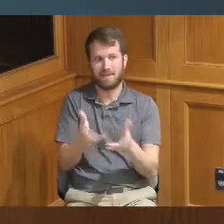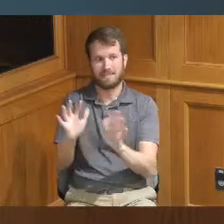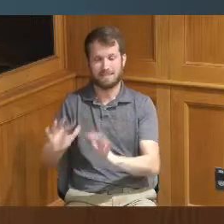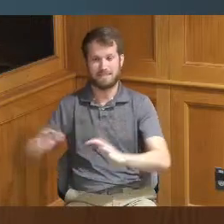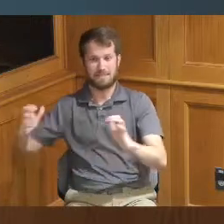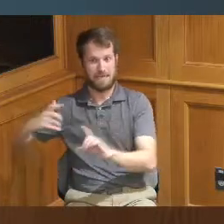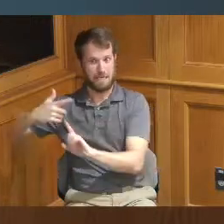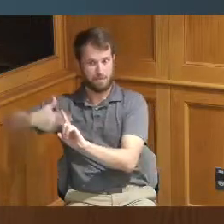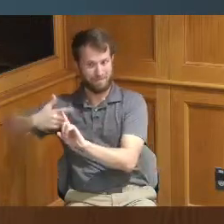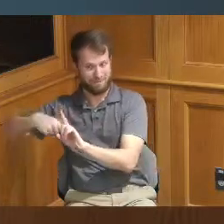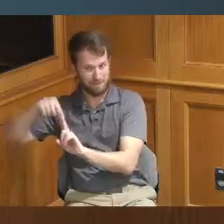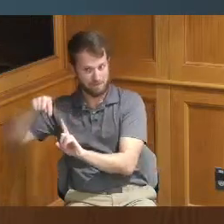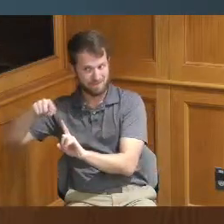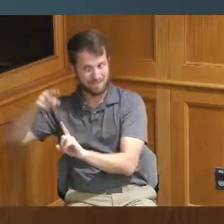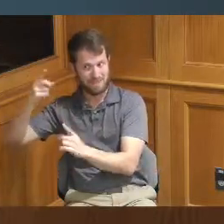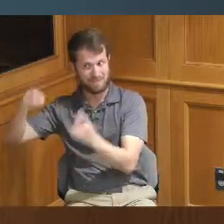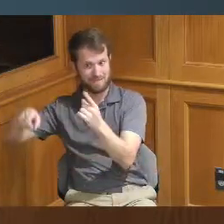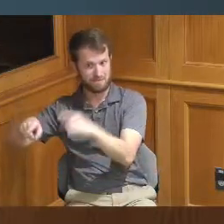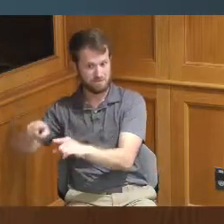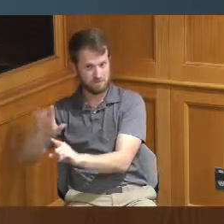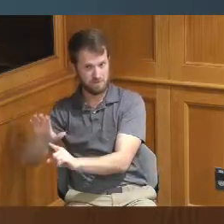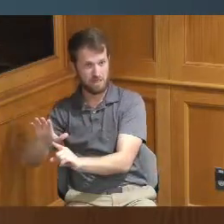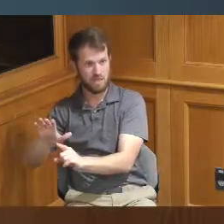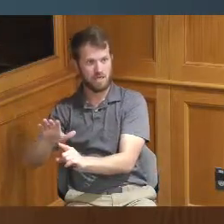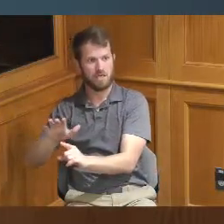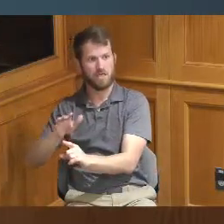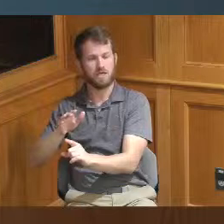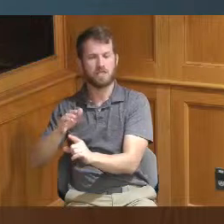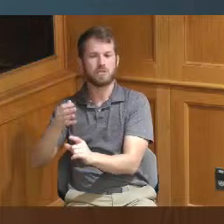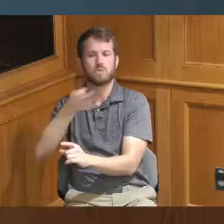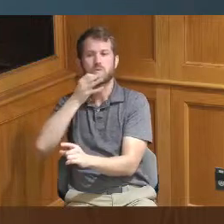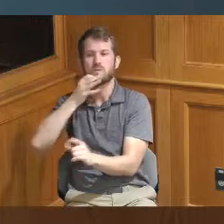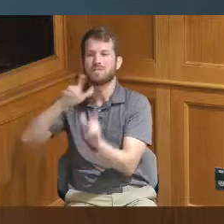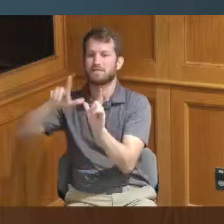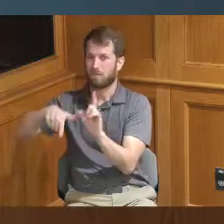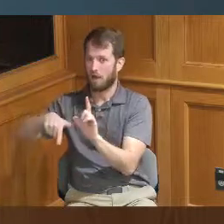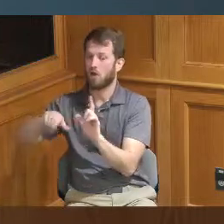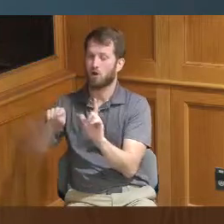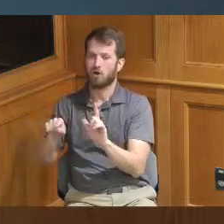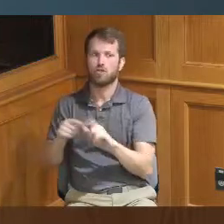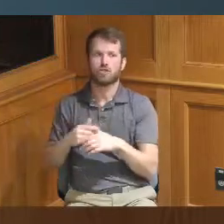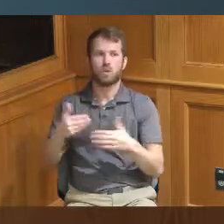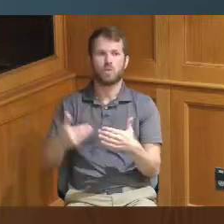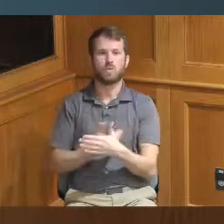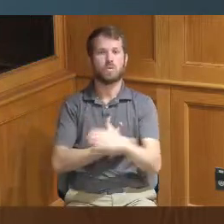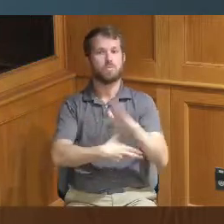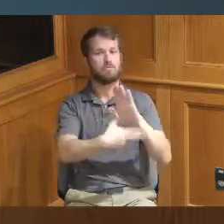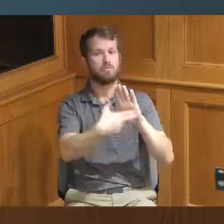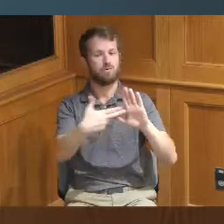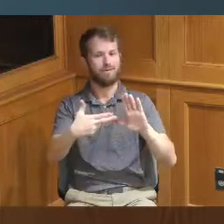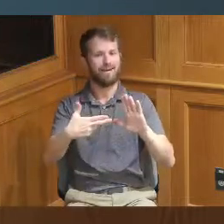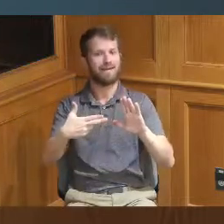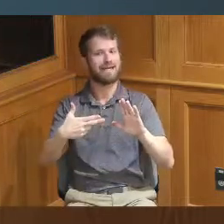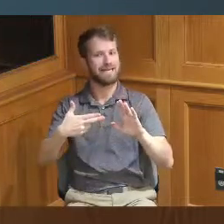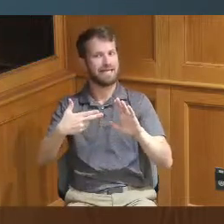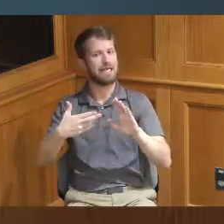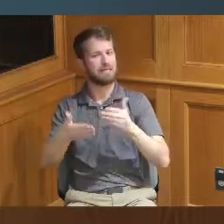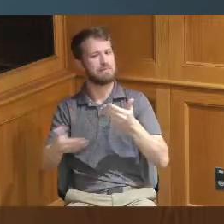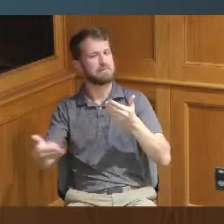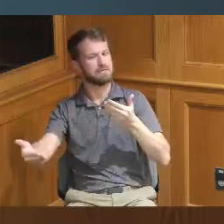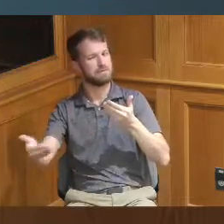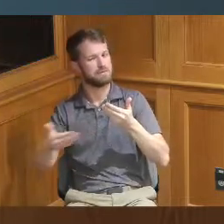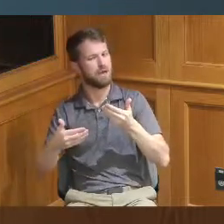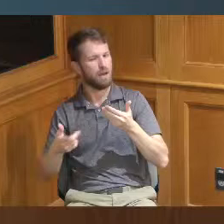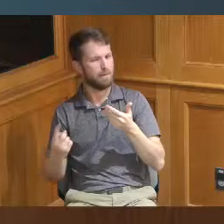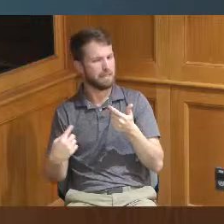and deal that's coming up for expiration. We've got a new branding that is on its way. So